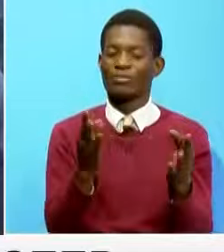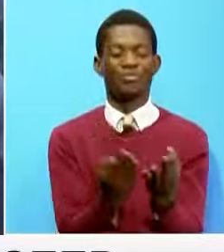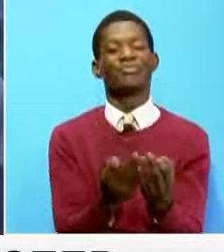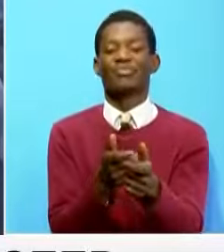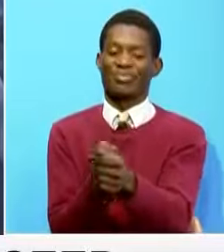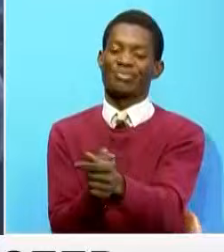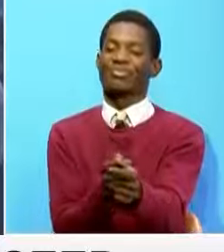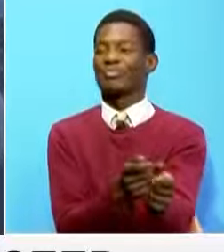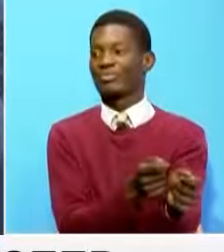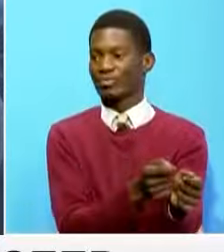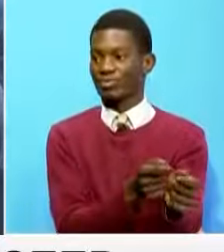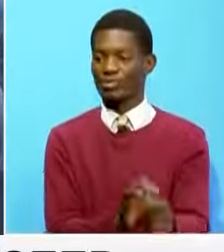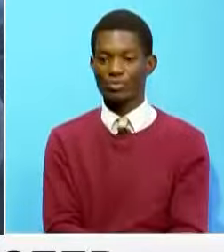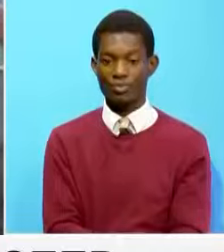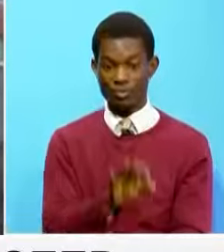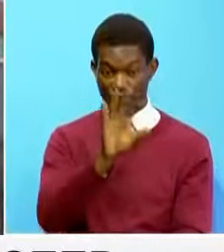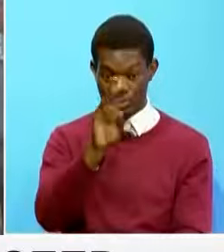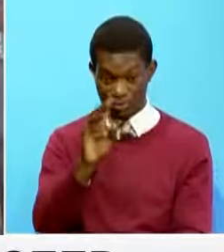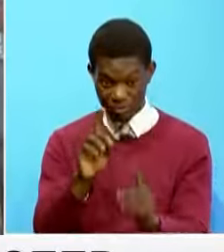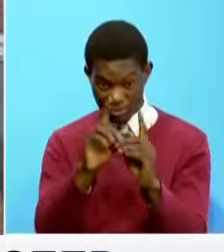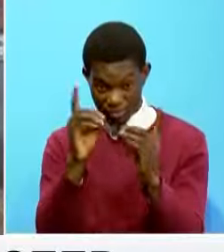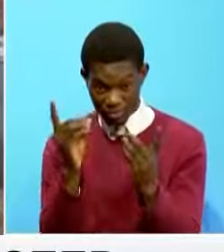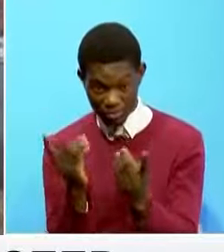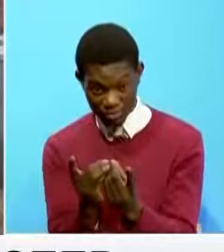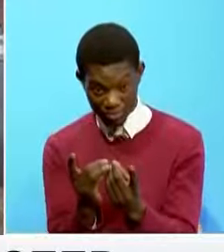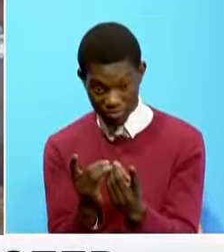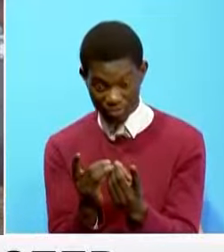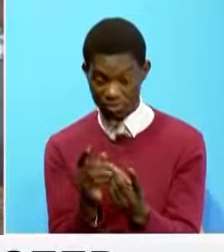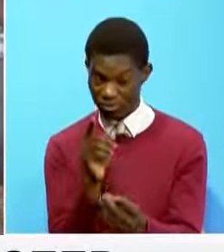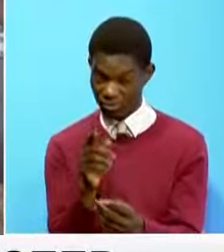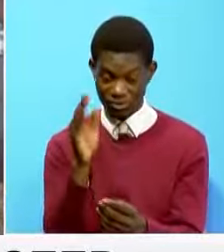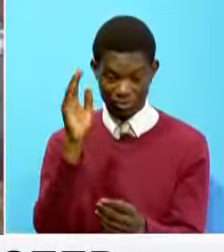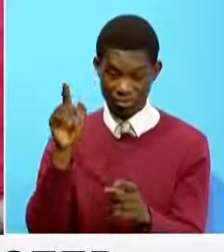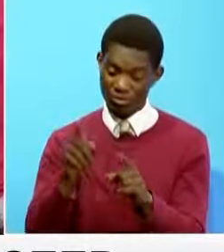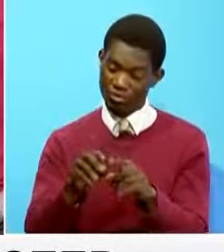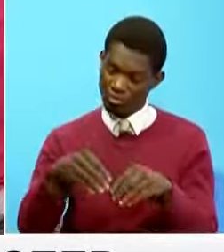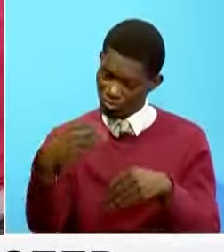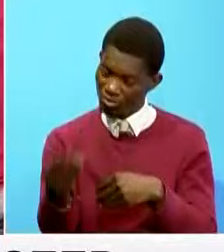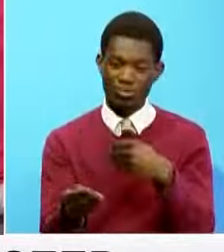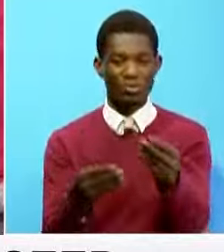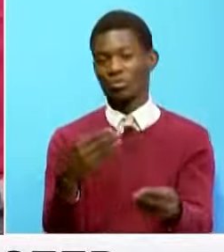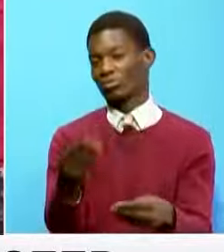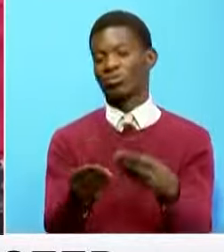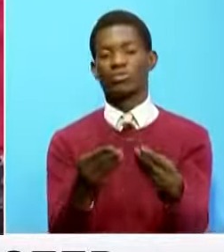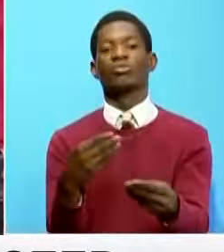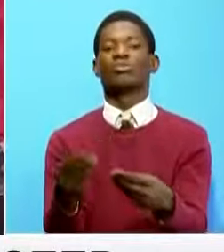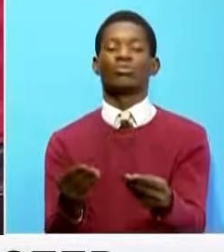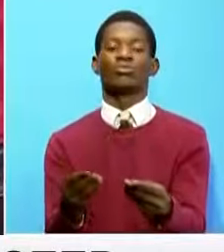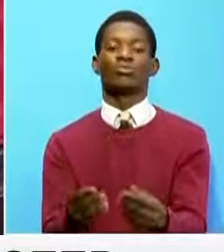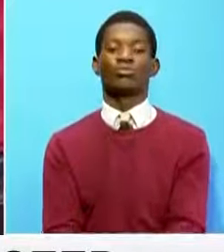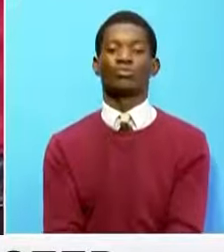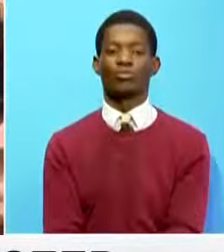six districts benefiting from the donations are Petauke, Sinda, Katete, Kasenengwa, Chipangali, and